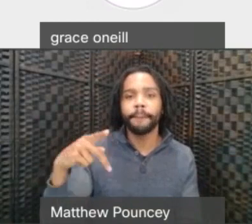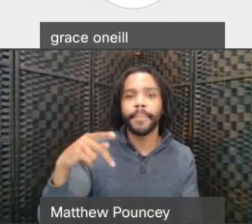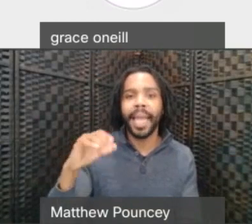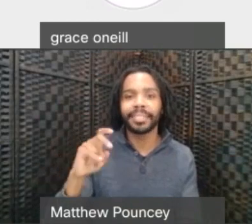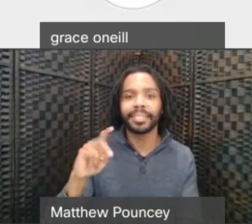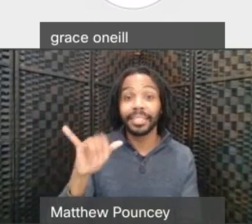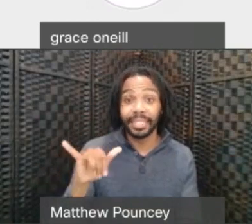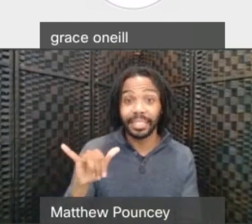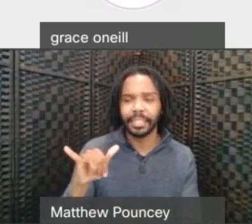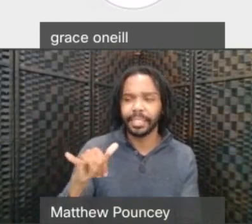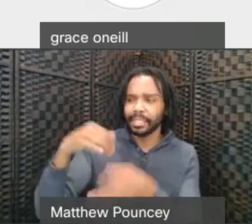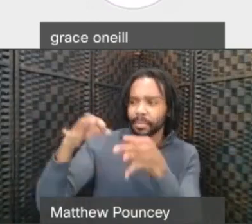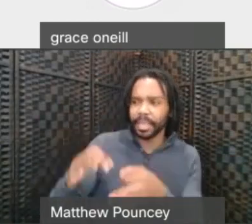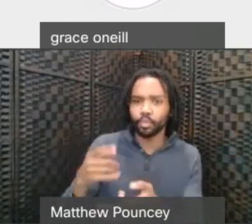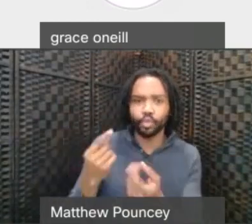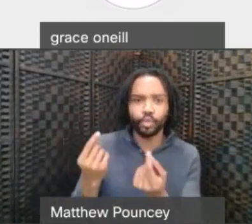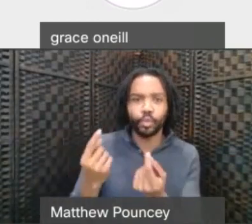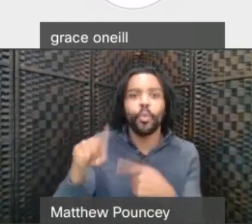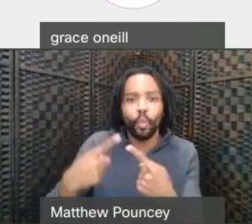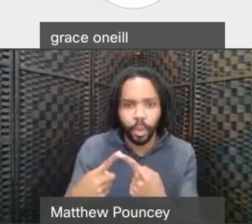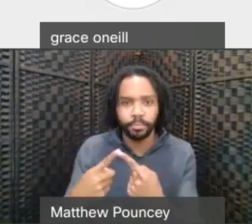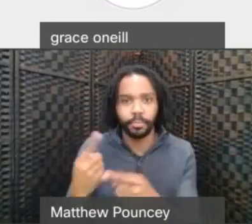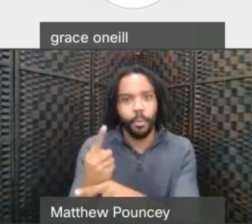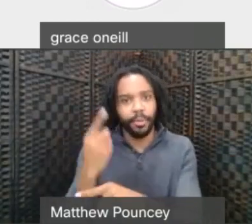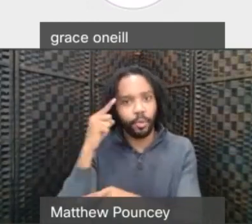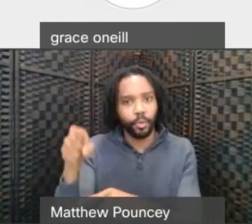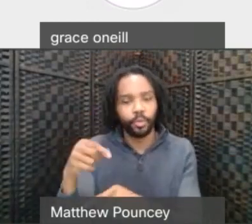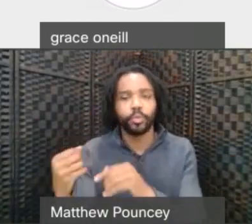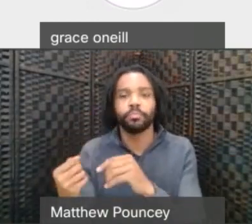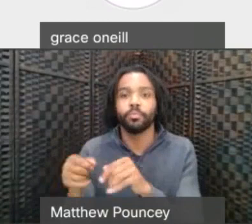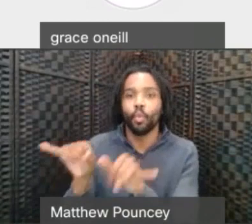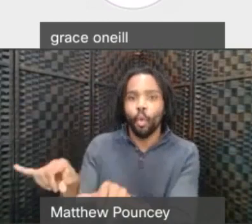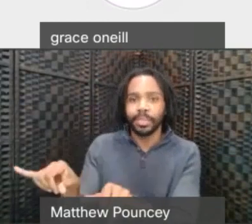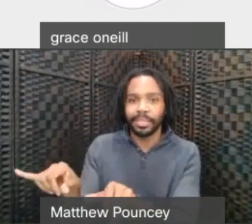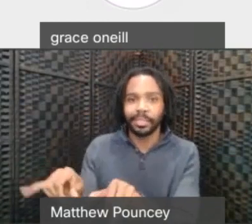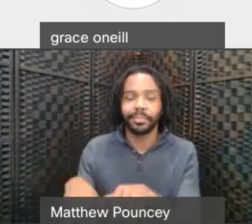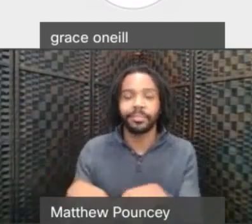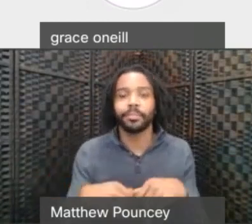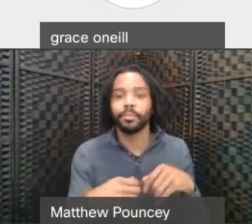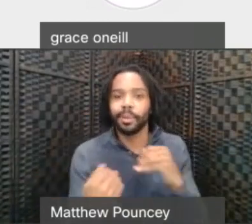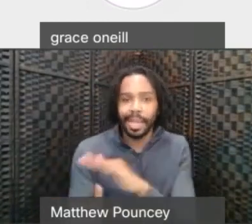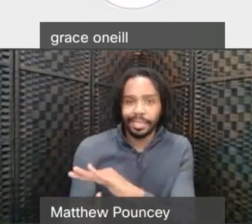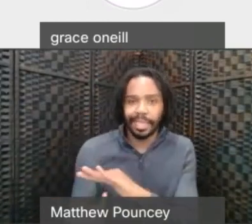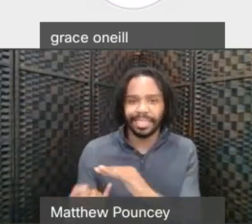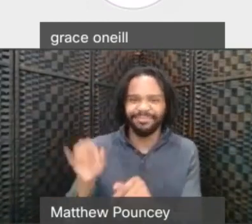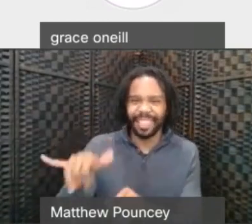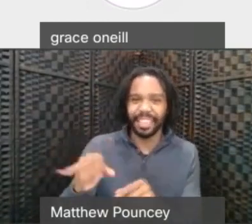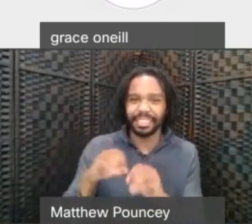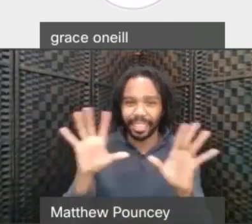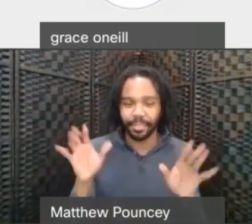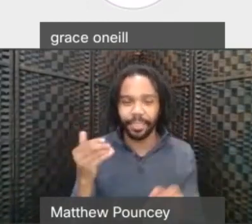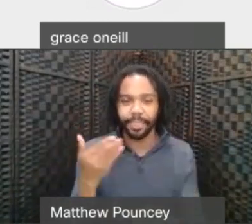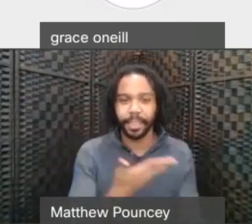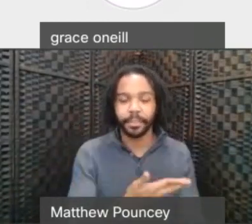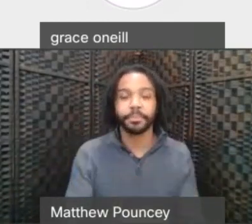quarantine is different depending on their vaccination status. And so for those, as I've said, that have received all